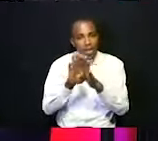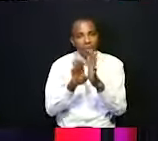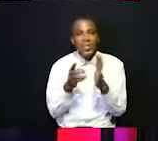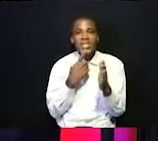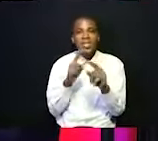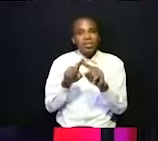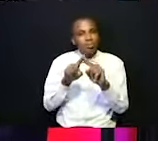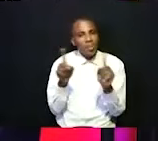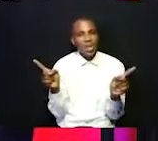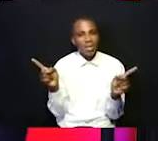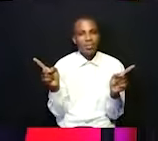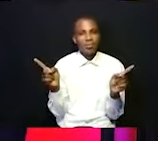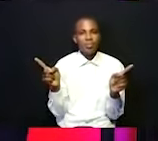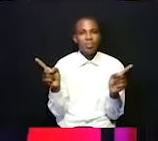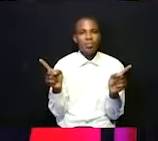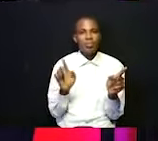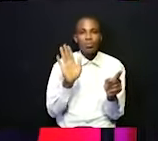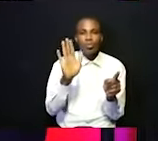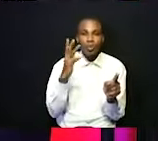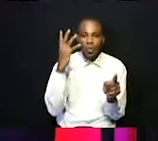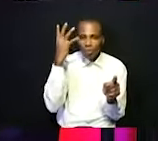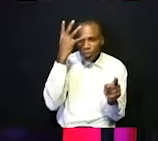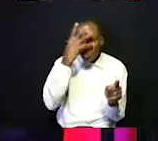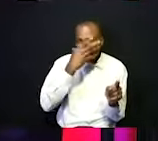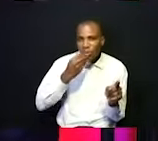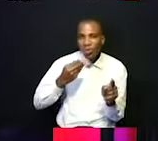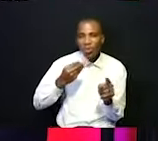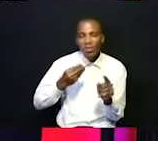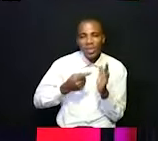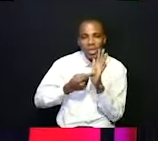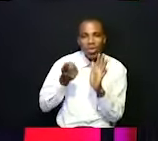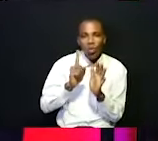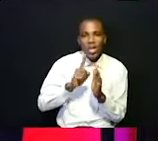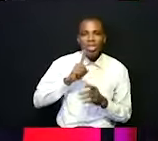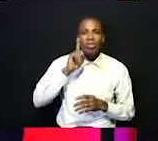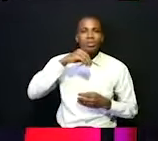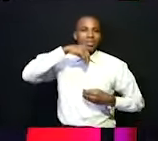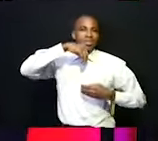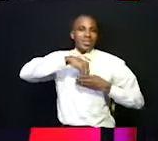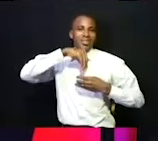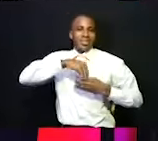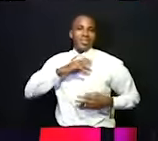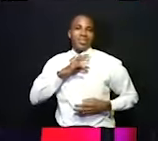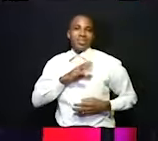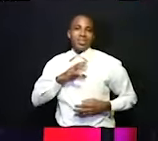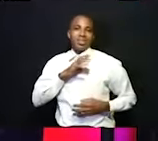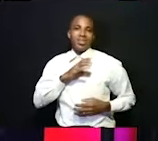rather, instead, it should be that of your inner self. That is what the man is